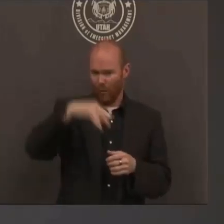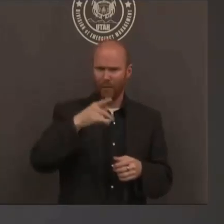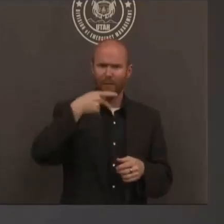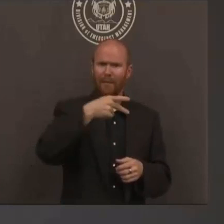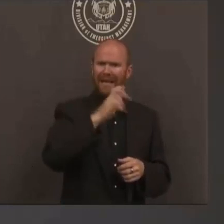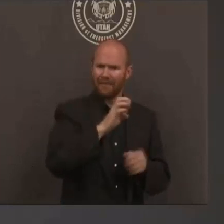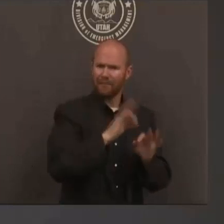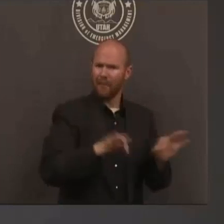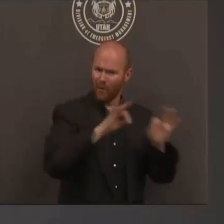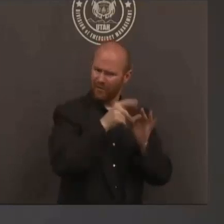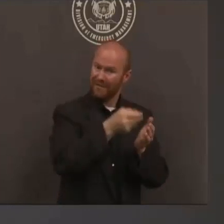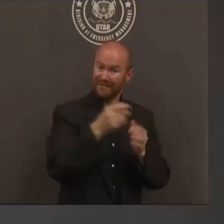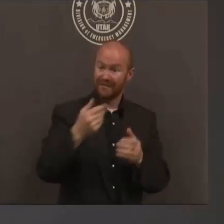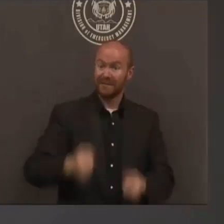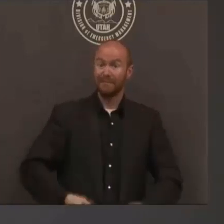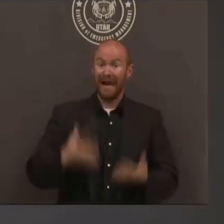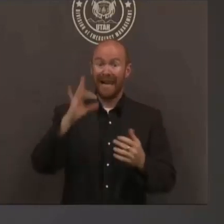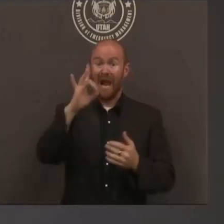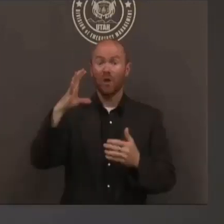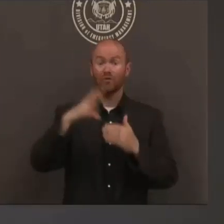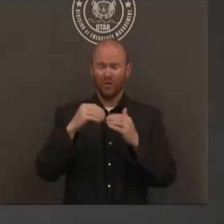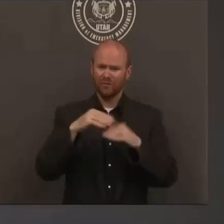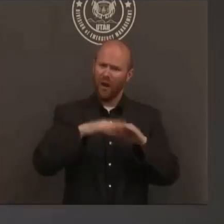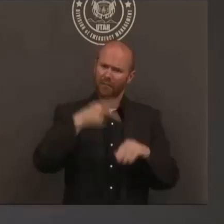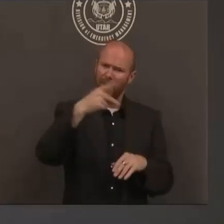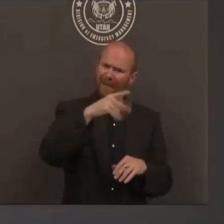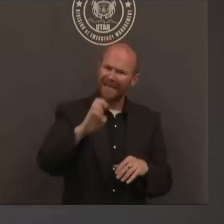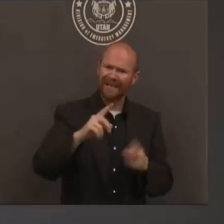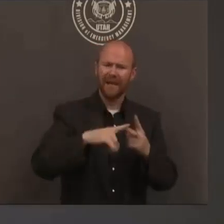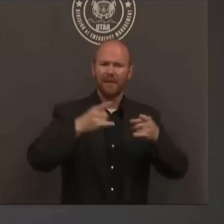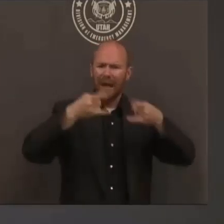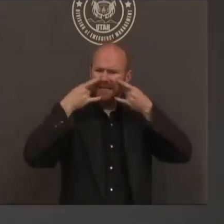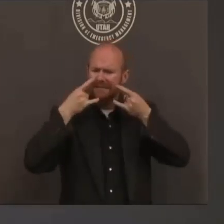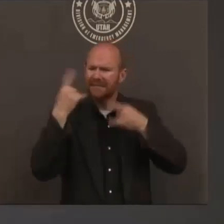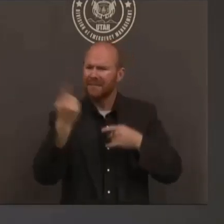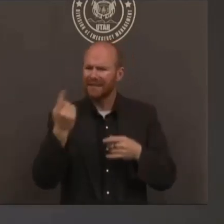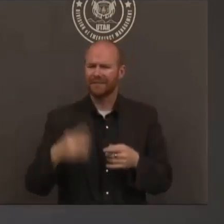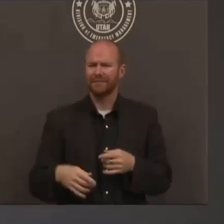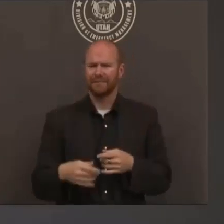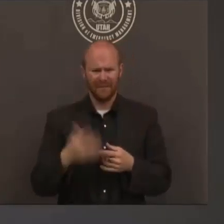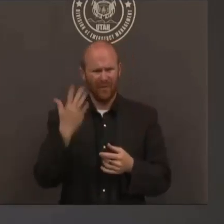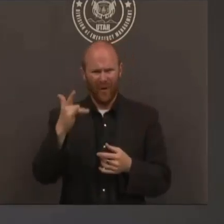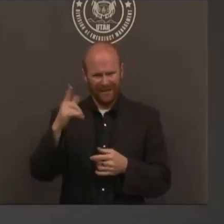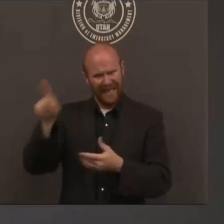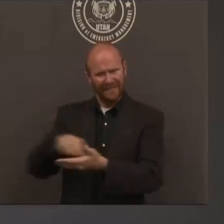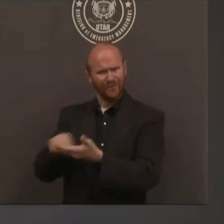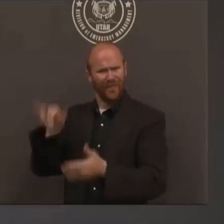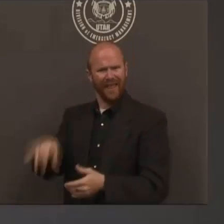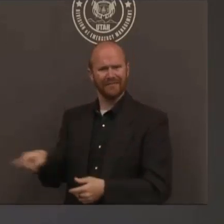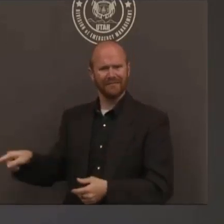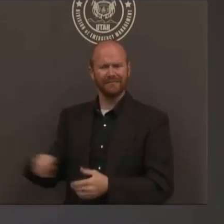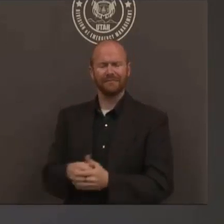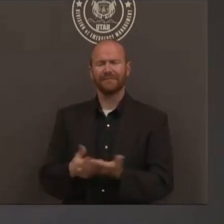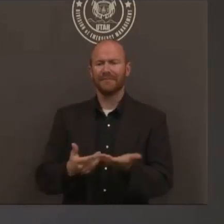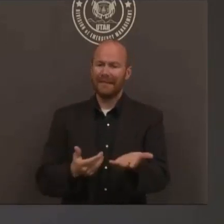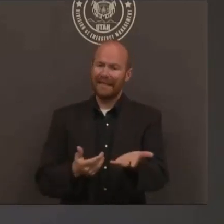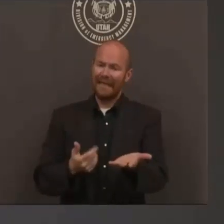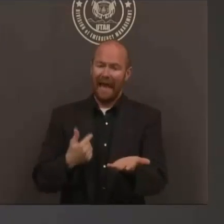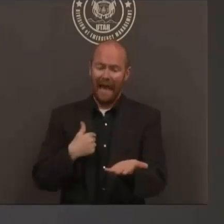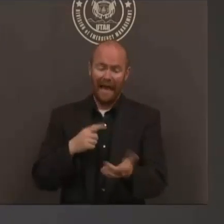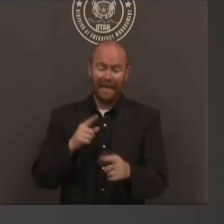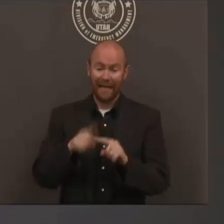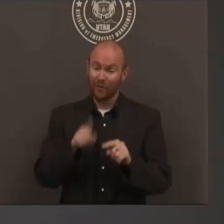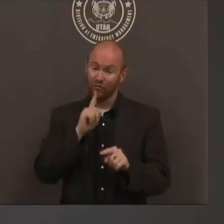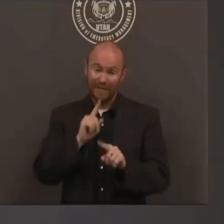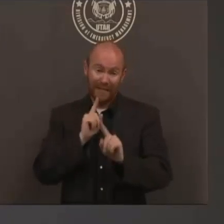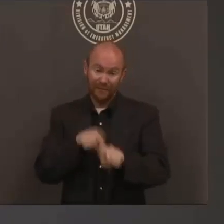works. I'd ask for your response to that as well. I'm probably not prepared to answer in detail the question that you've asked,